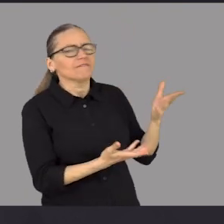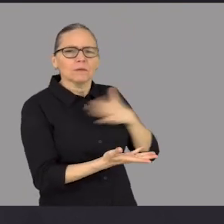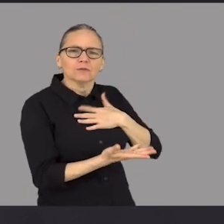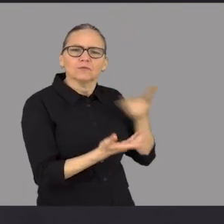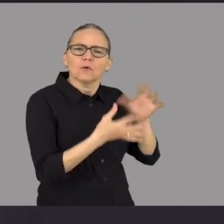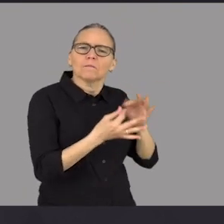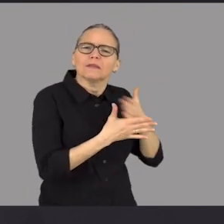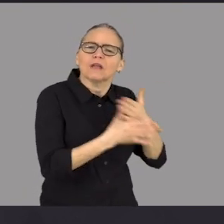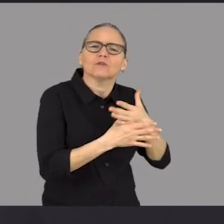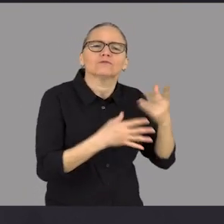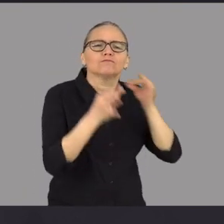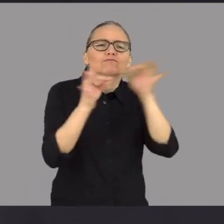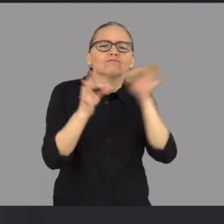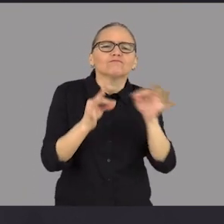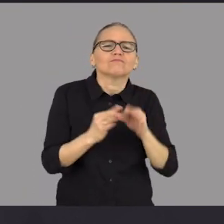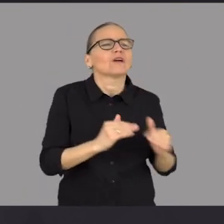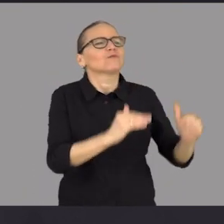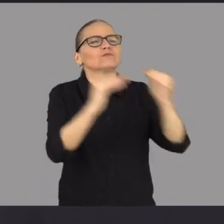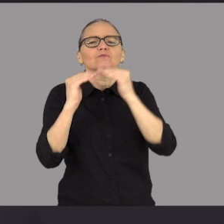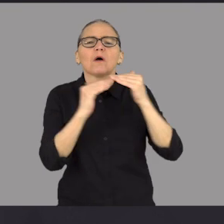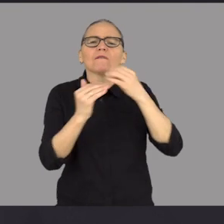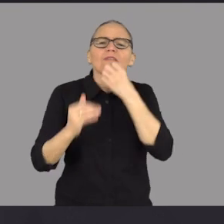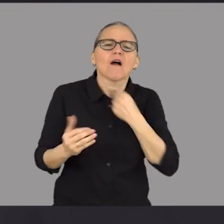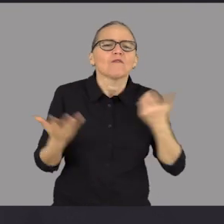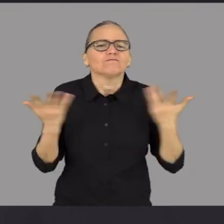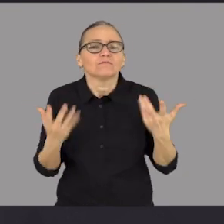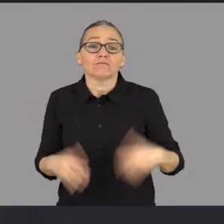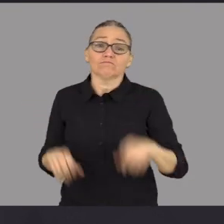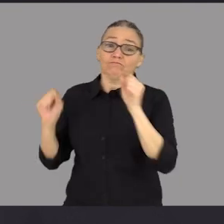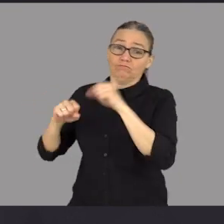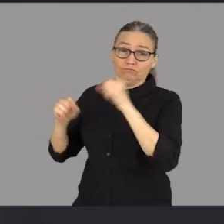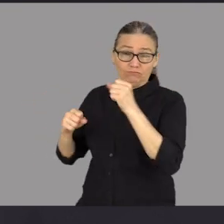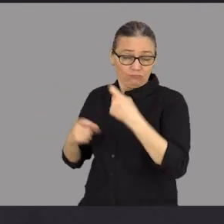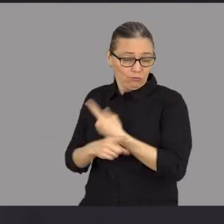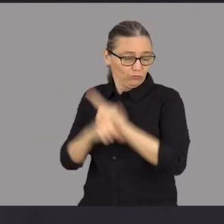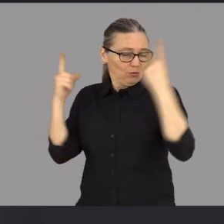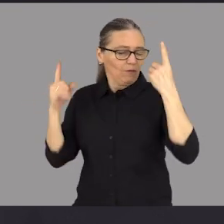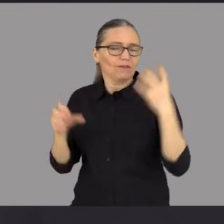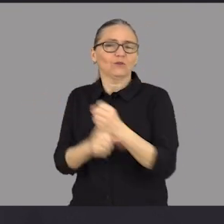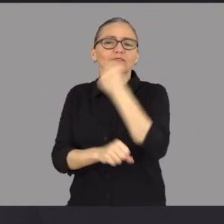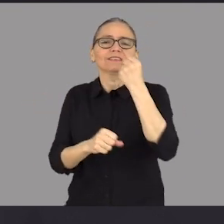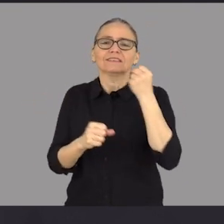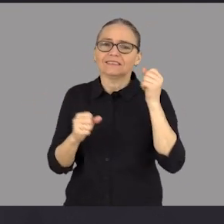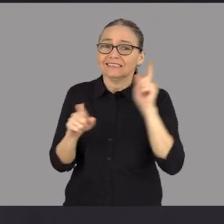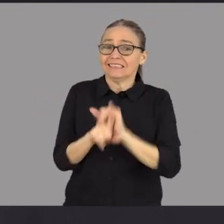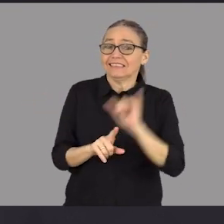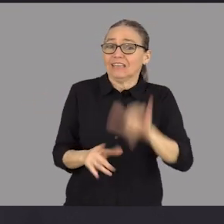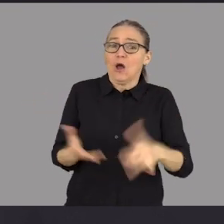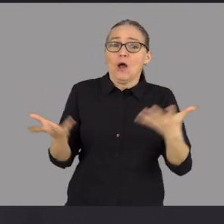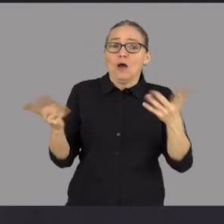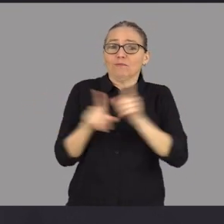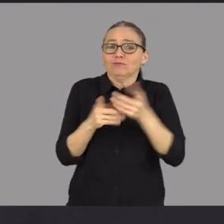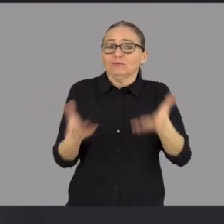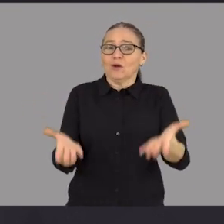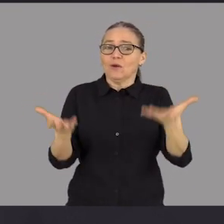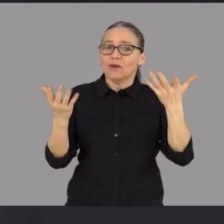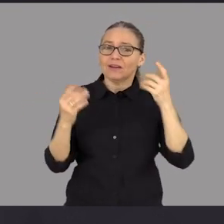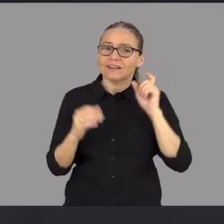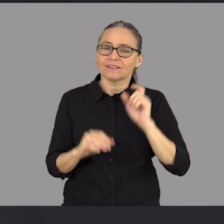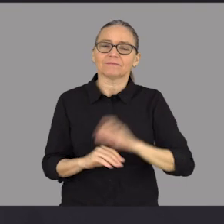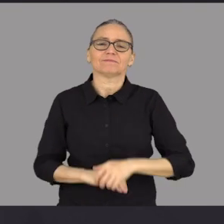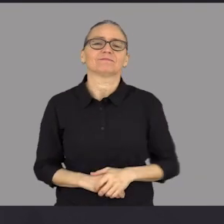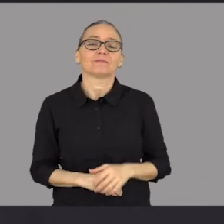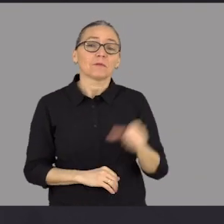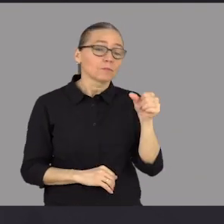role. Dave, would you like to share your views on inclusive hiring statements and their value in the recruitment process?